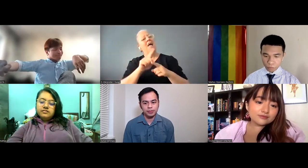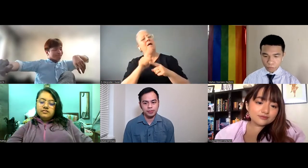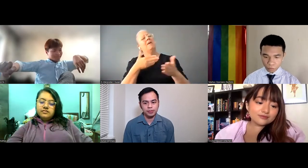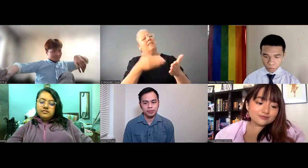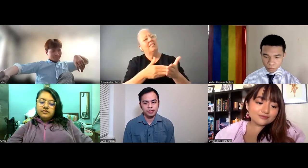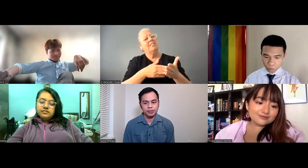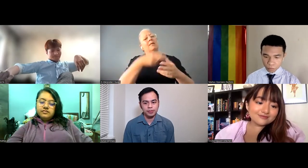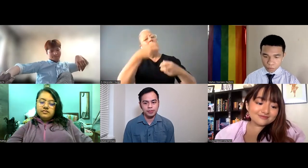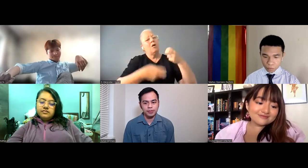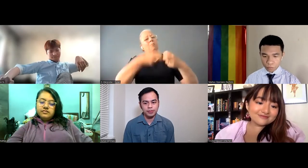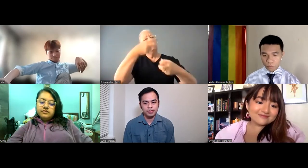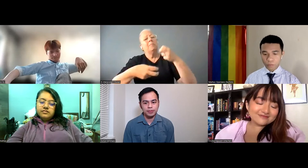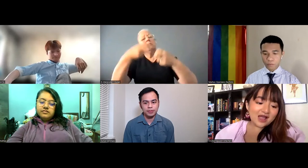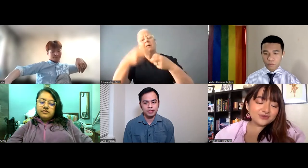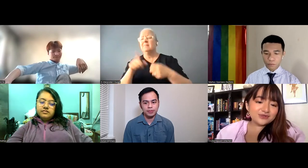That's it.